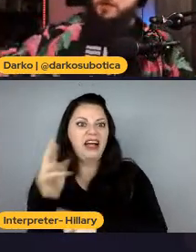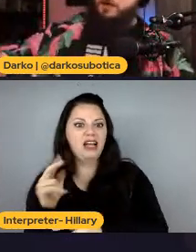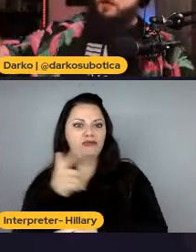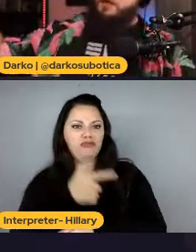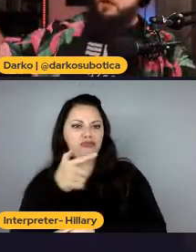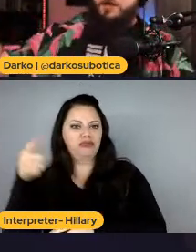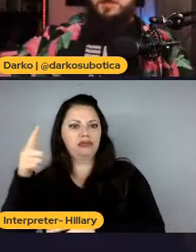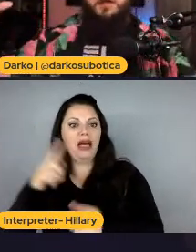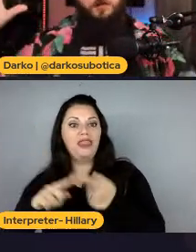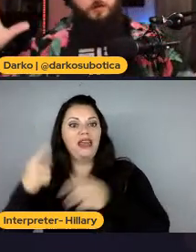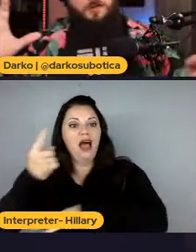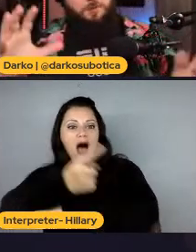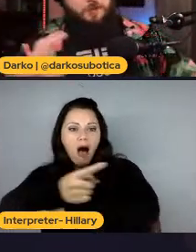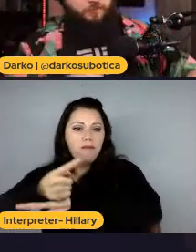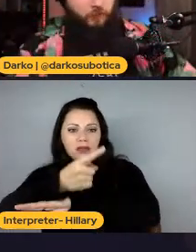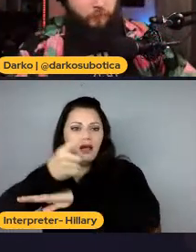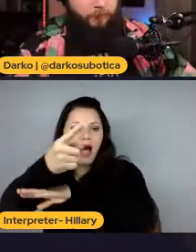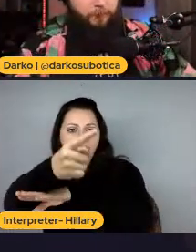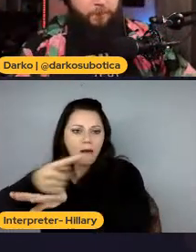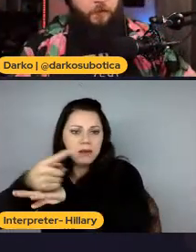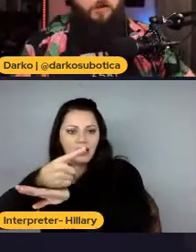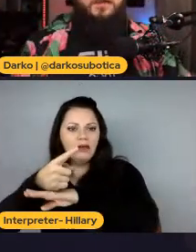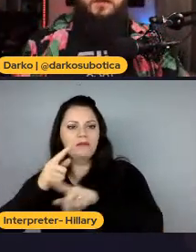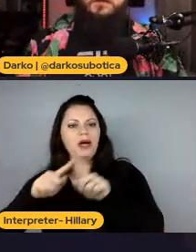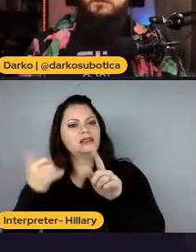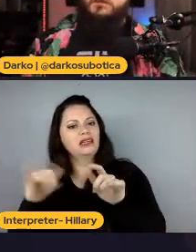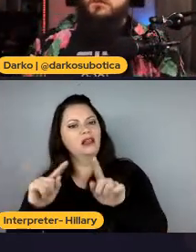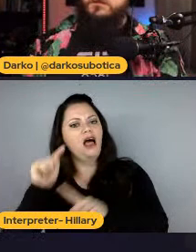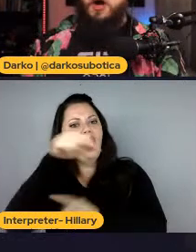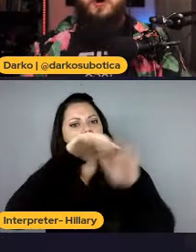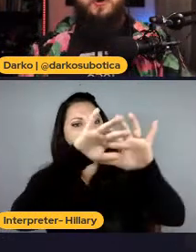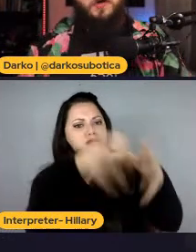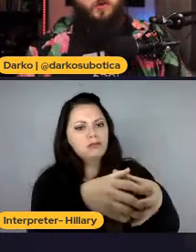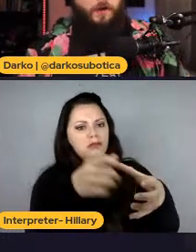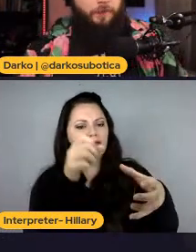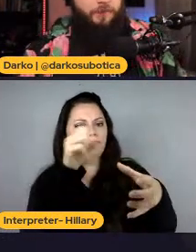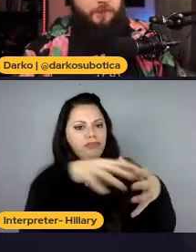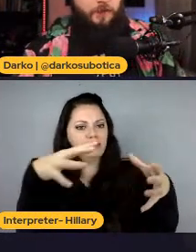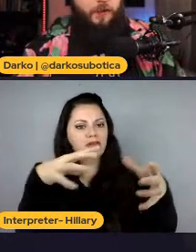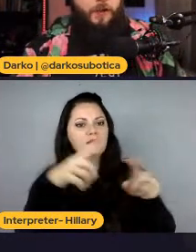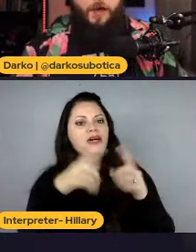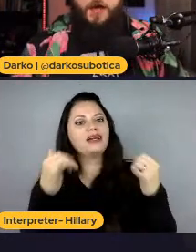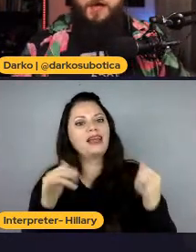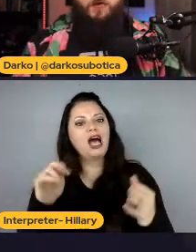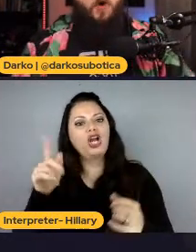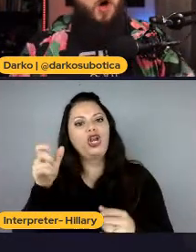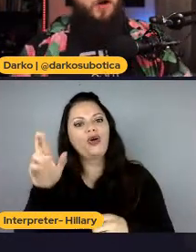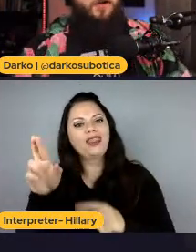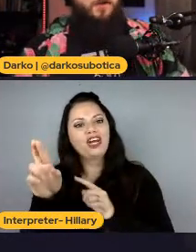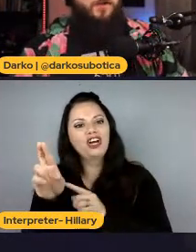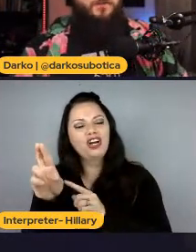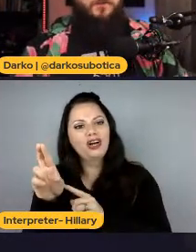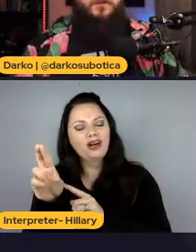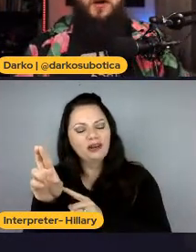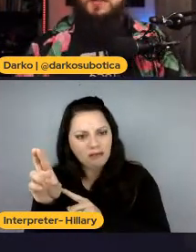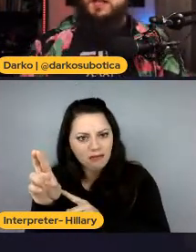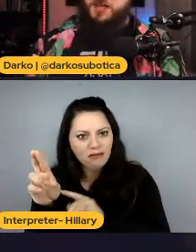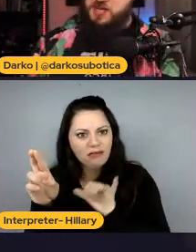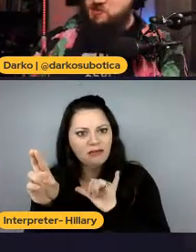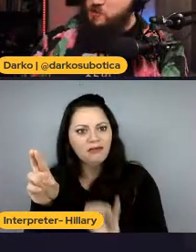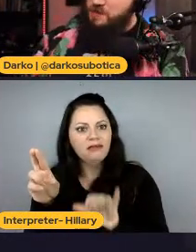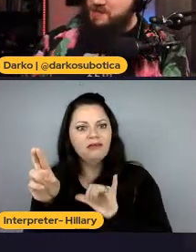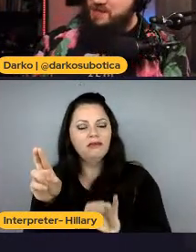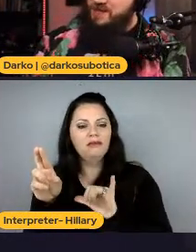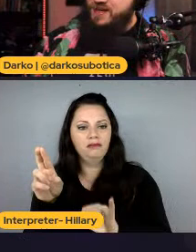it's still limited to a subset of group. All of a sudden, there are nuclear weapons. And a wrong, dare I say